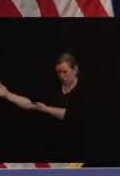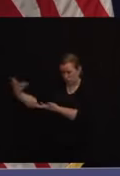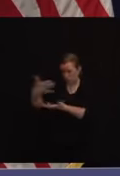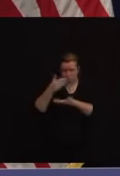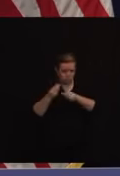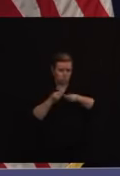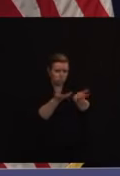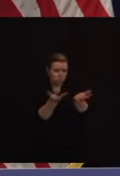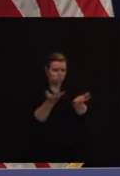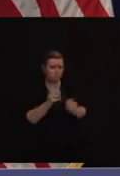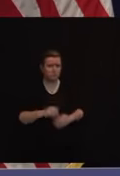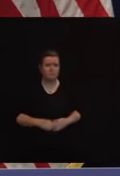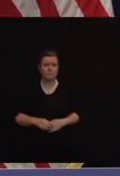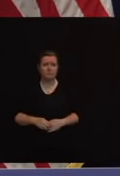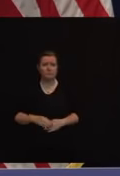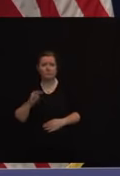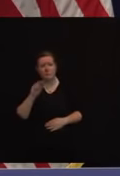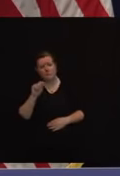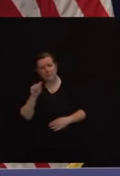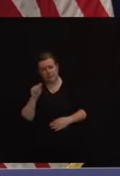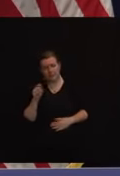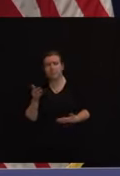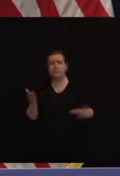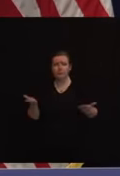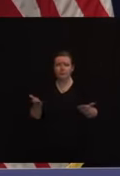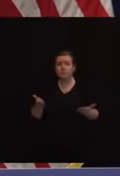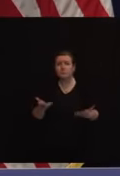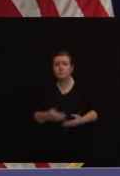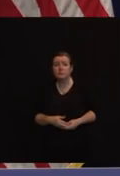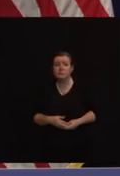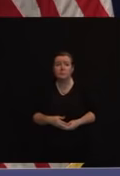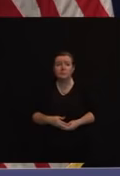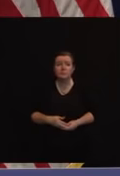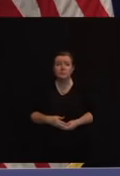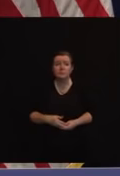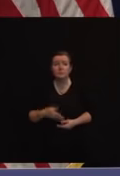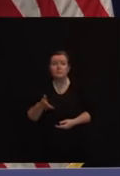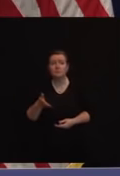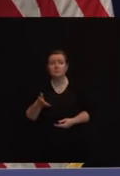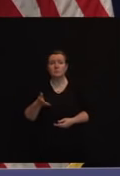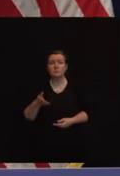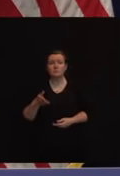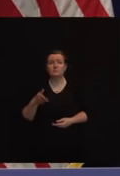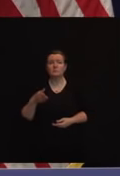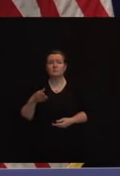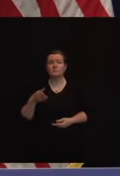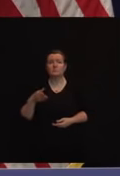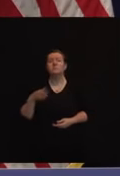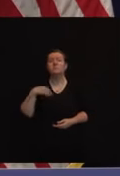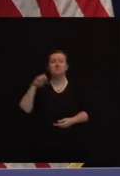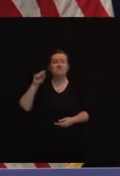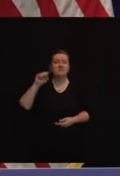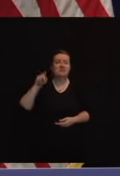us. Ma'am, we're going to start with you. Yes, Governor. Stephanie Fonan. I'm with Tap Into Barnegat